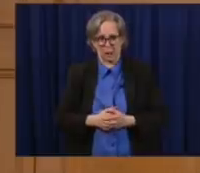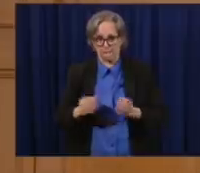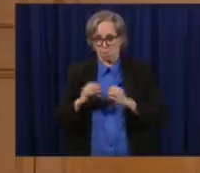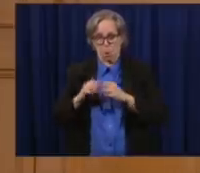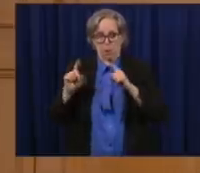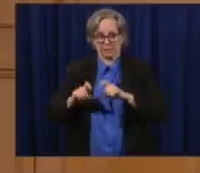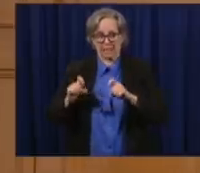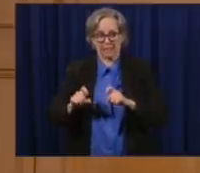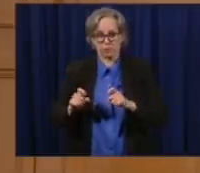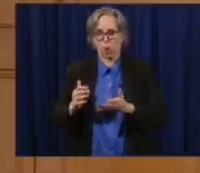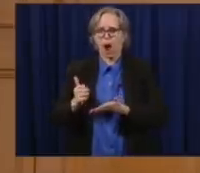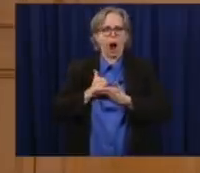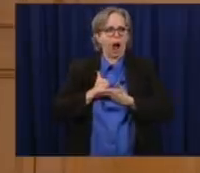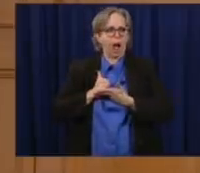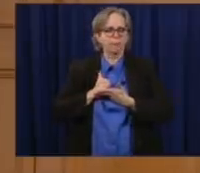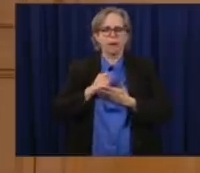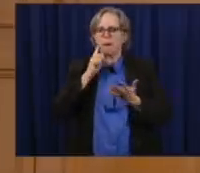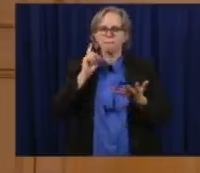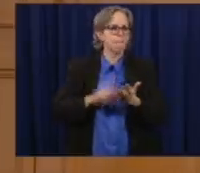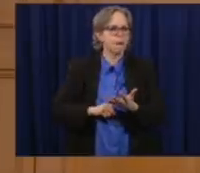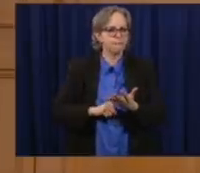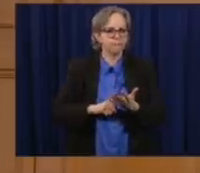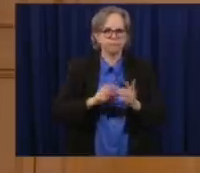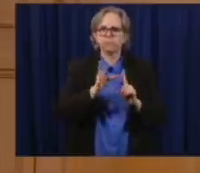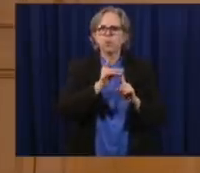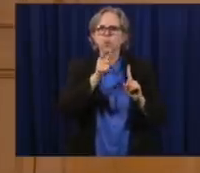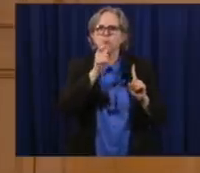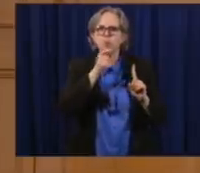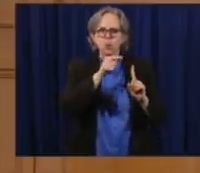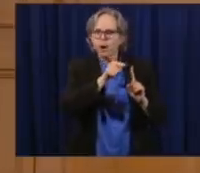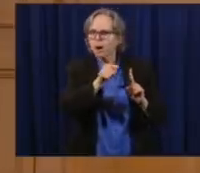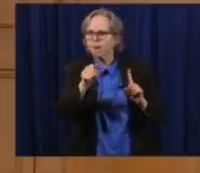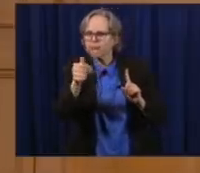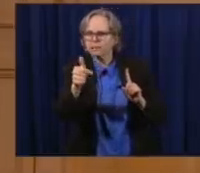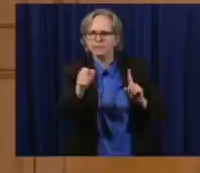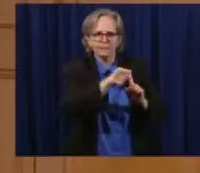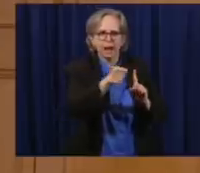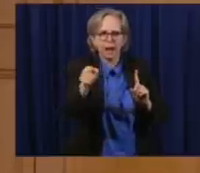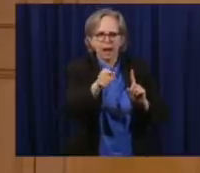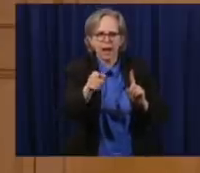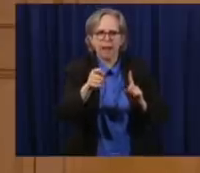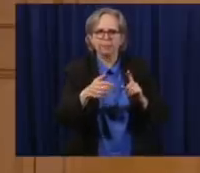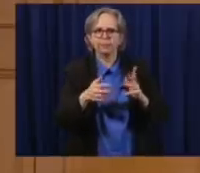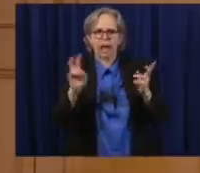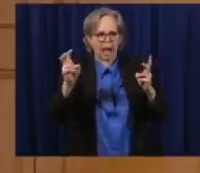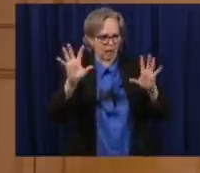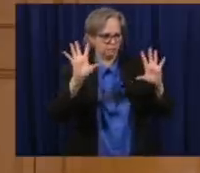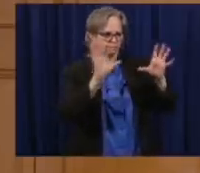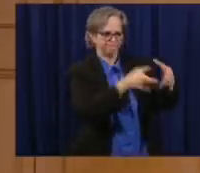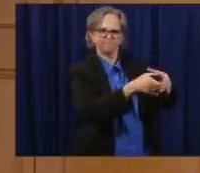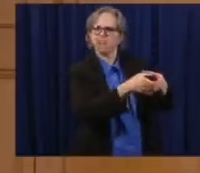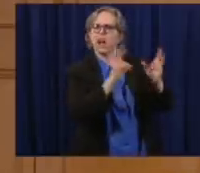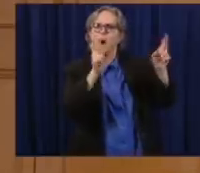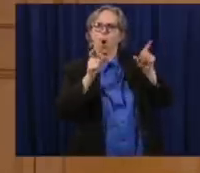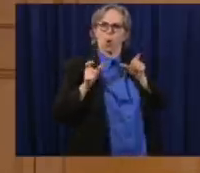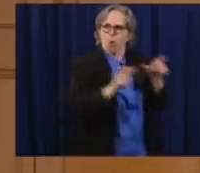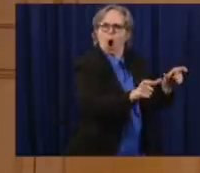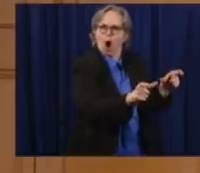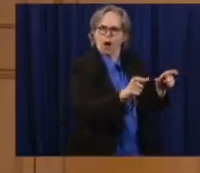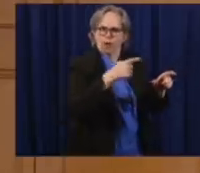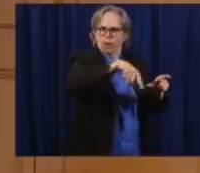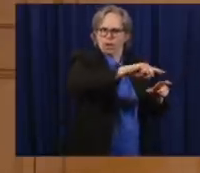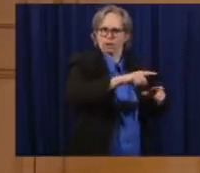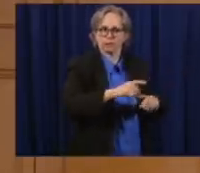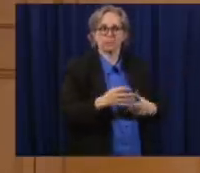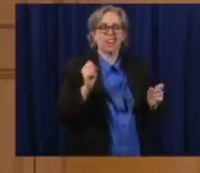identifying someone right away when they're positive, and then isolating them and quarantining, and then going to everyone back to